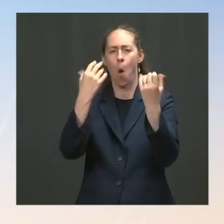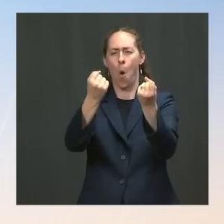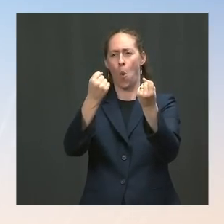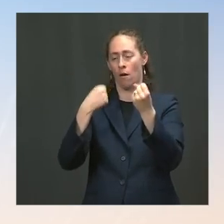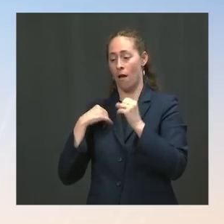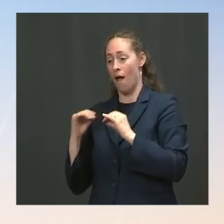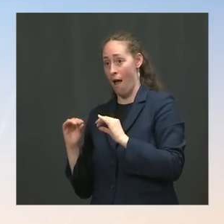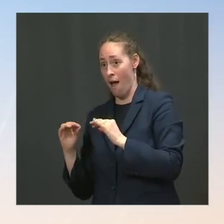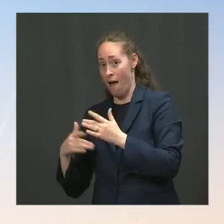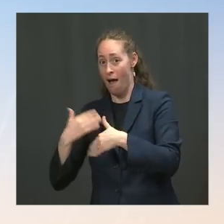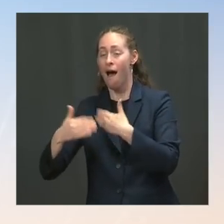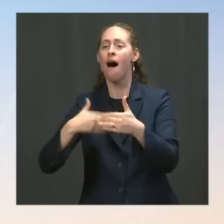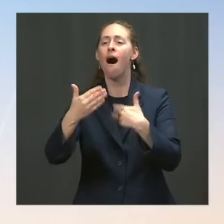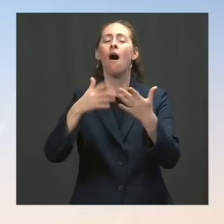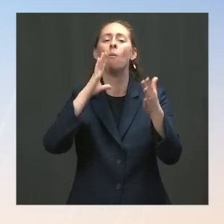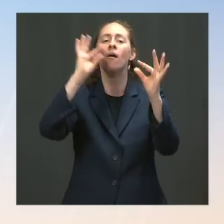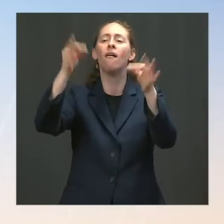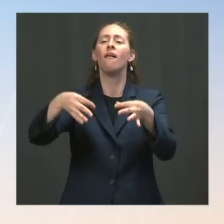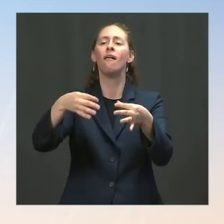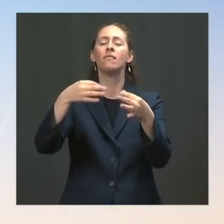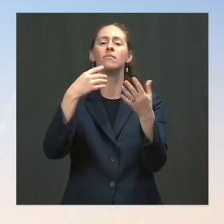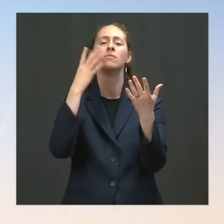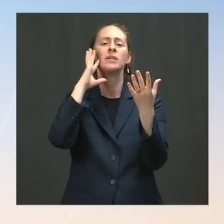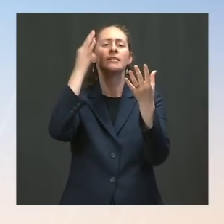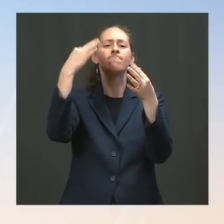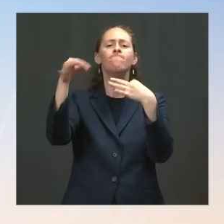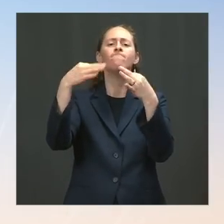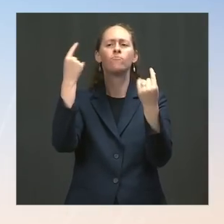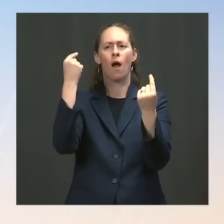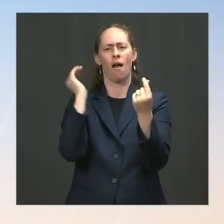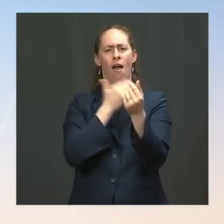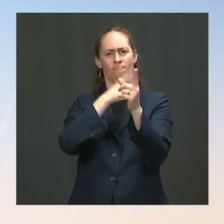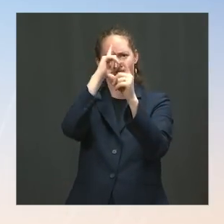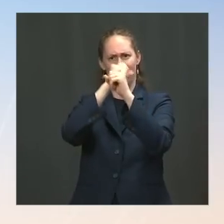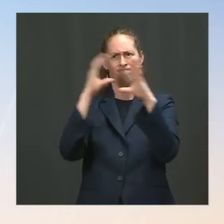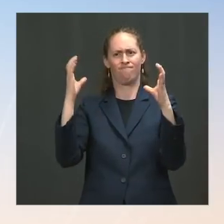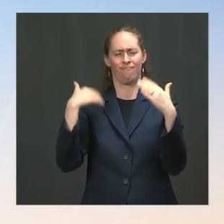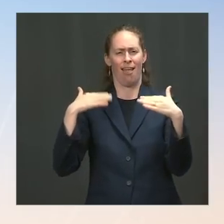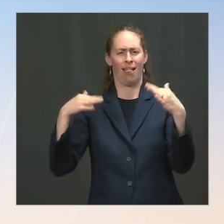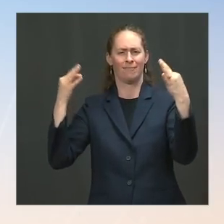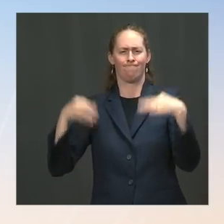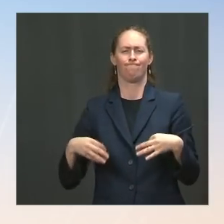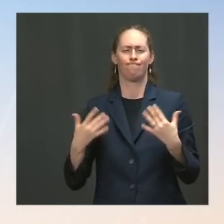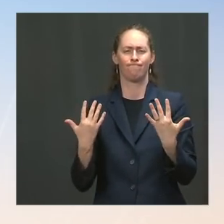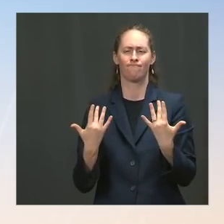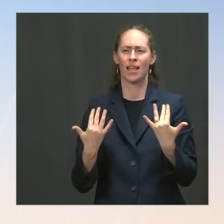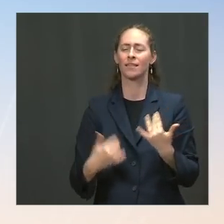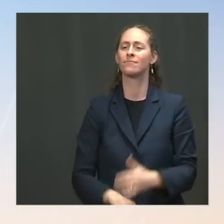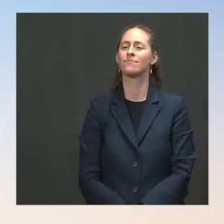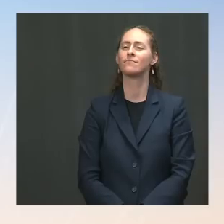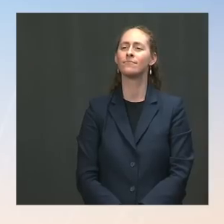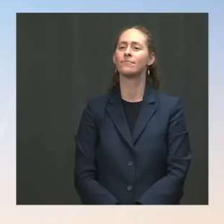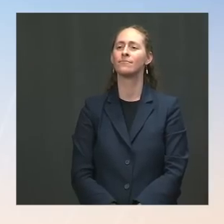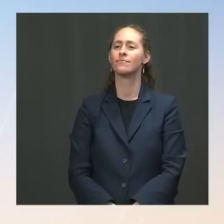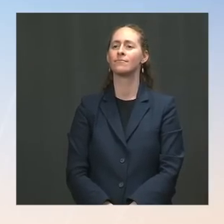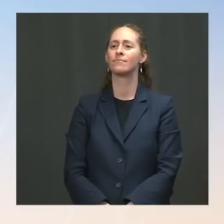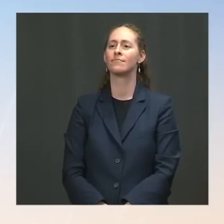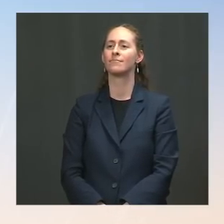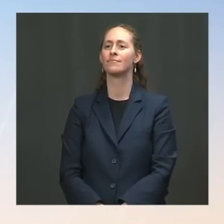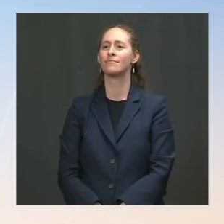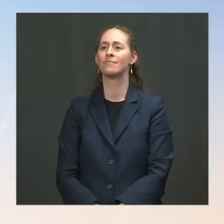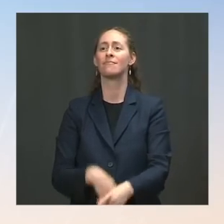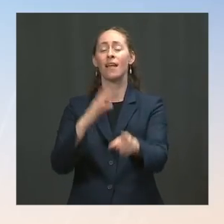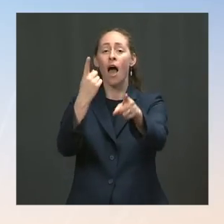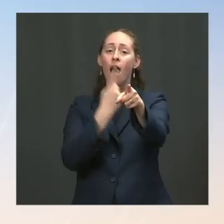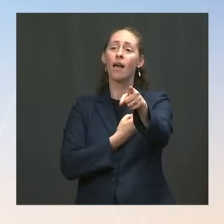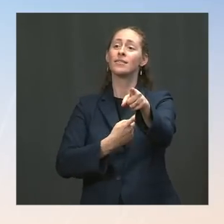what they would need to expect and what they would require and what they would need. I will also note that you've asked me repeatedly a very good question about